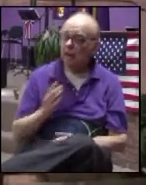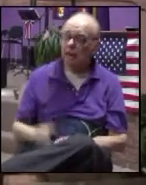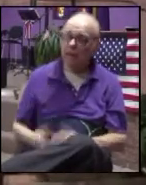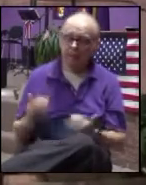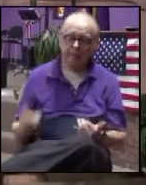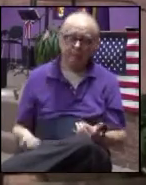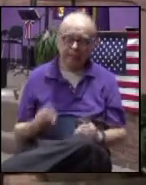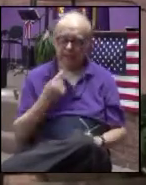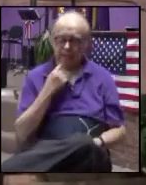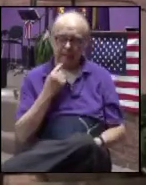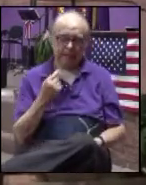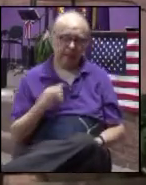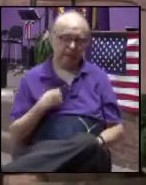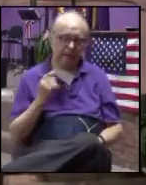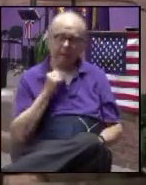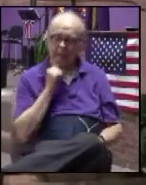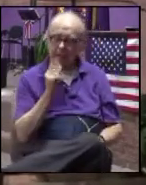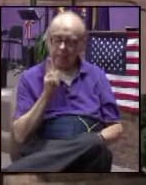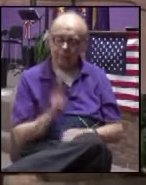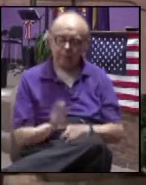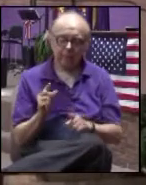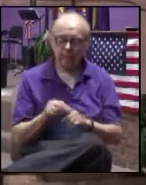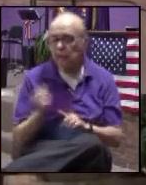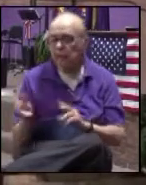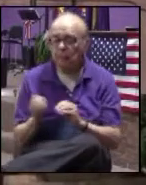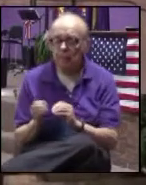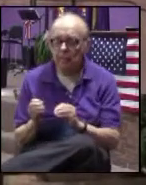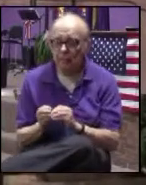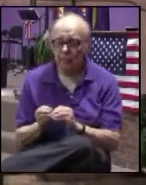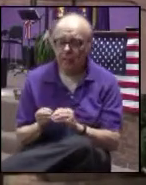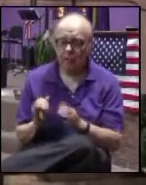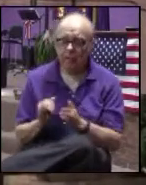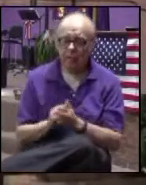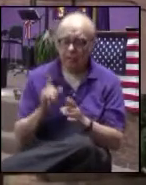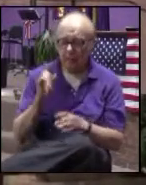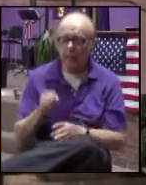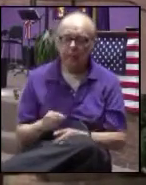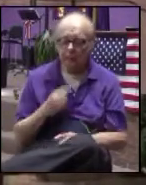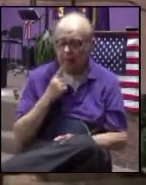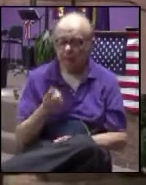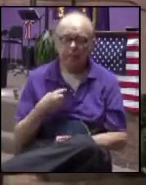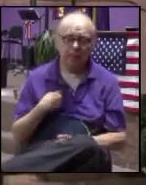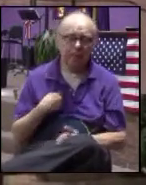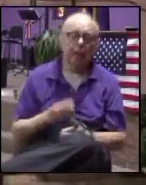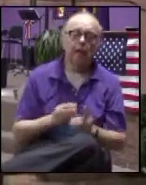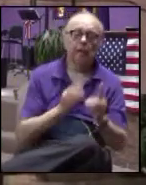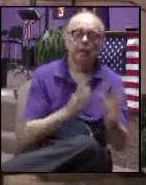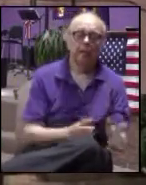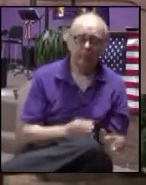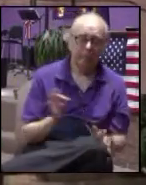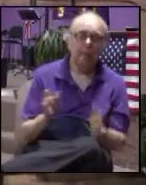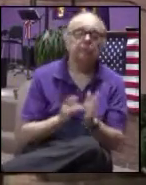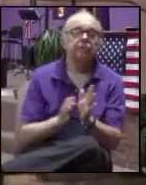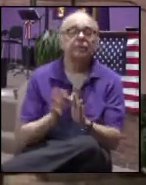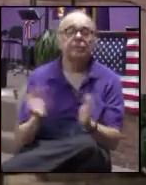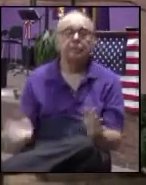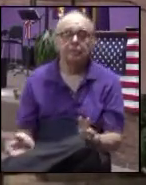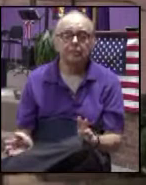now he's telling me that I'm not to use that term anymore, that I'm supposed to say I'm a disciple of